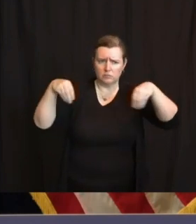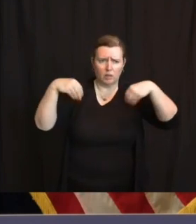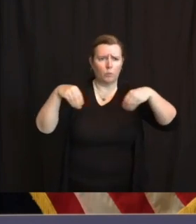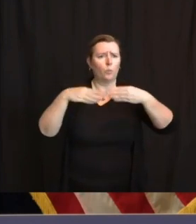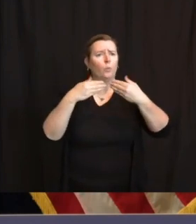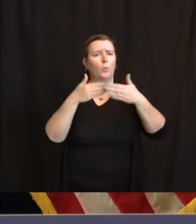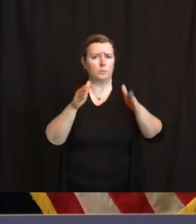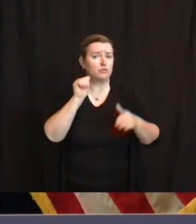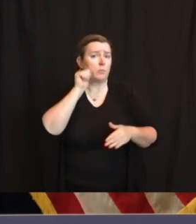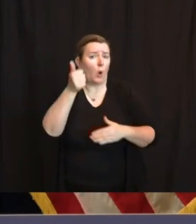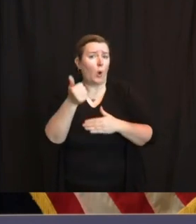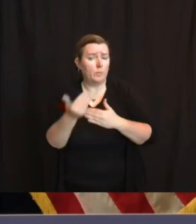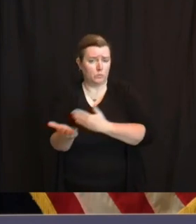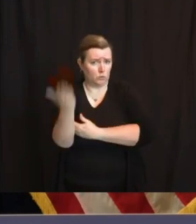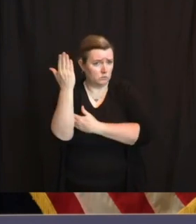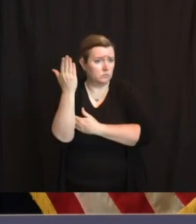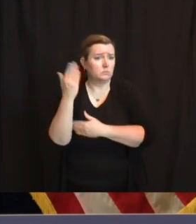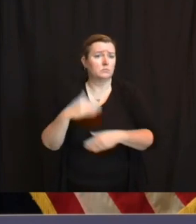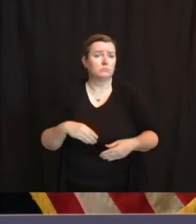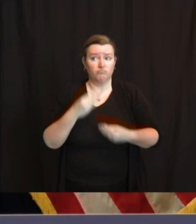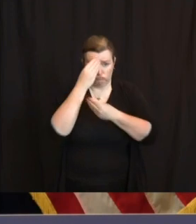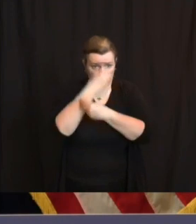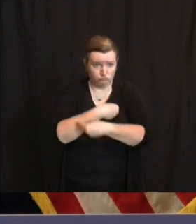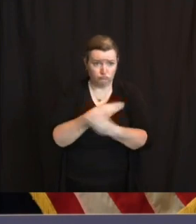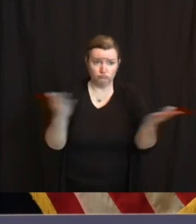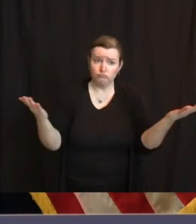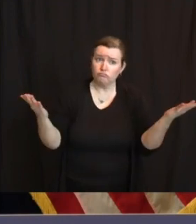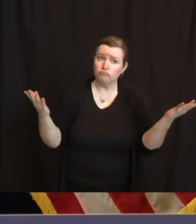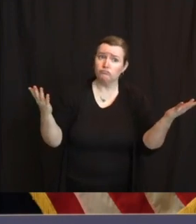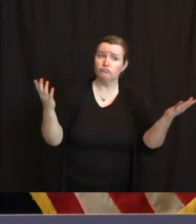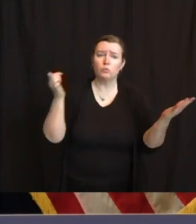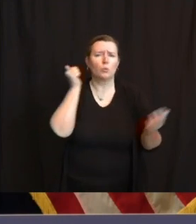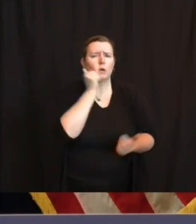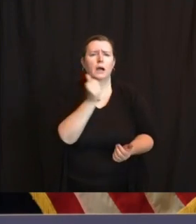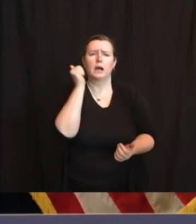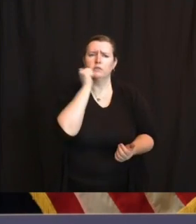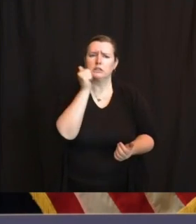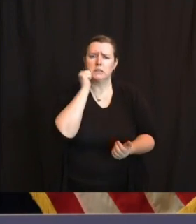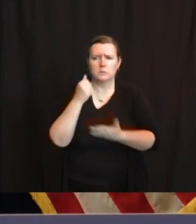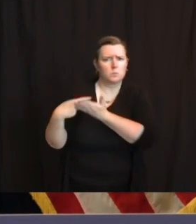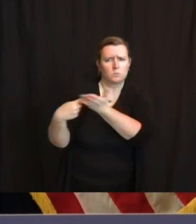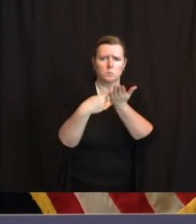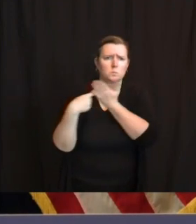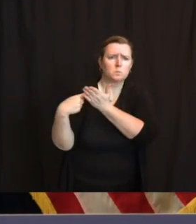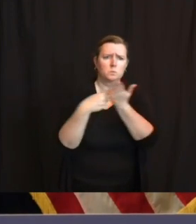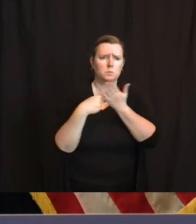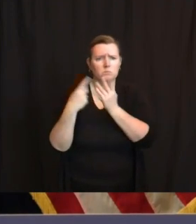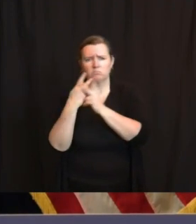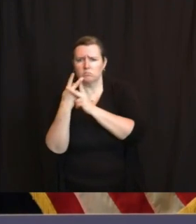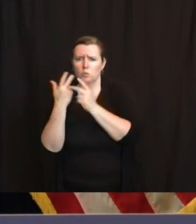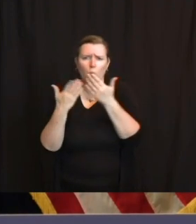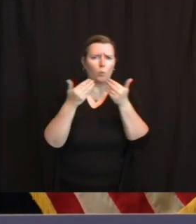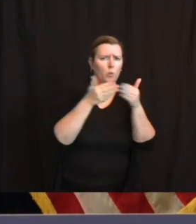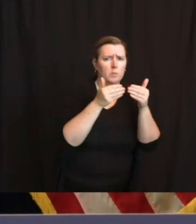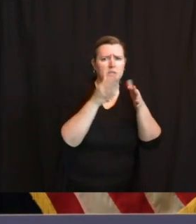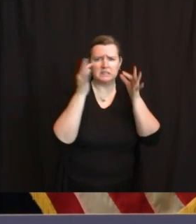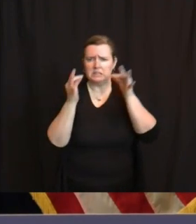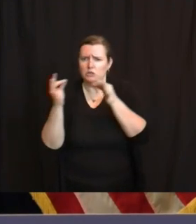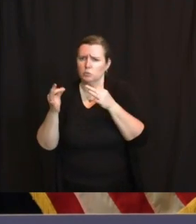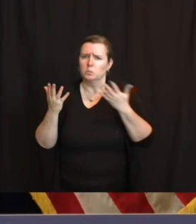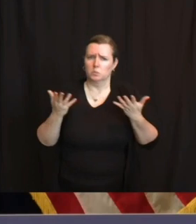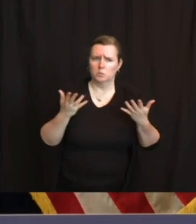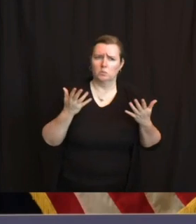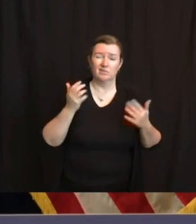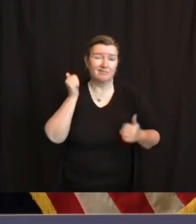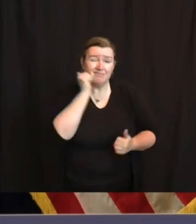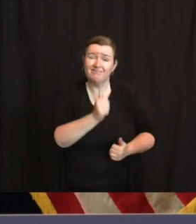are constantly wargaming a whole range of decisions. Just know that's the case. I get asked morning, noon, and night